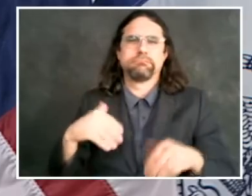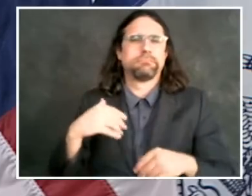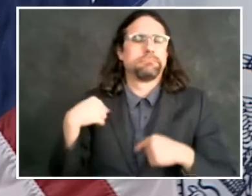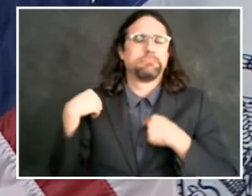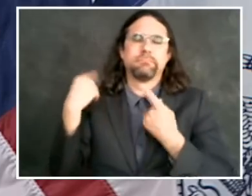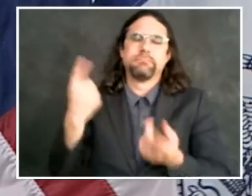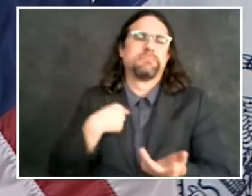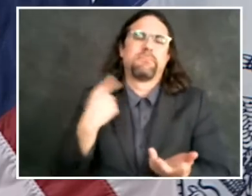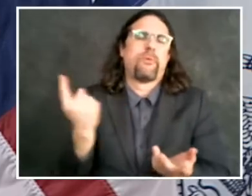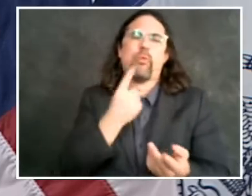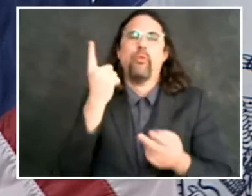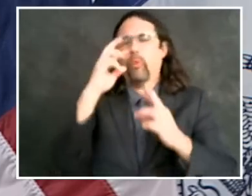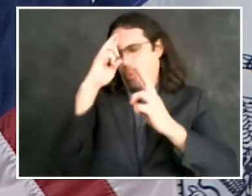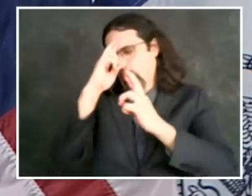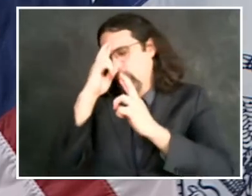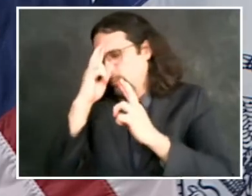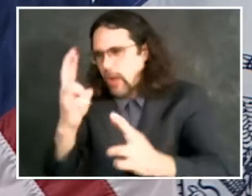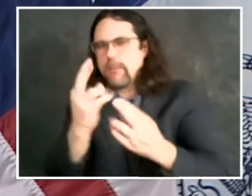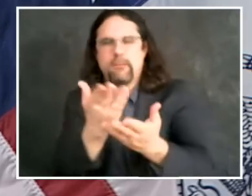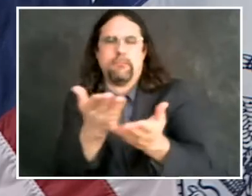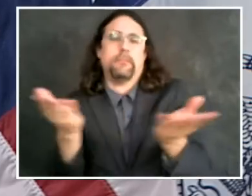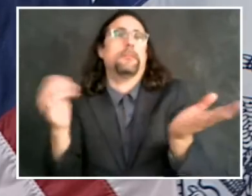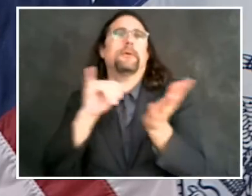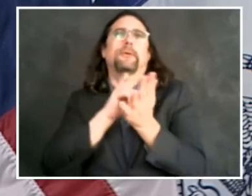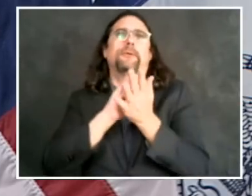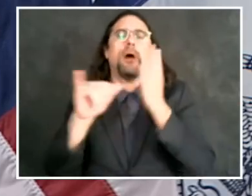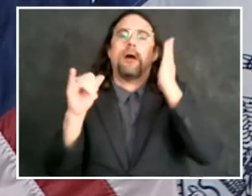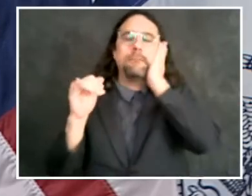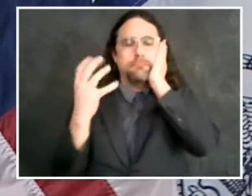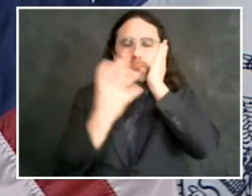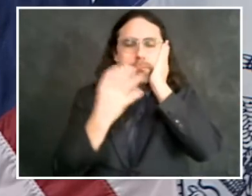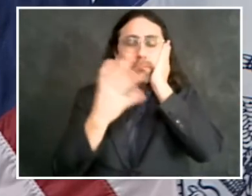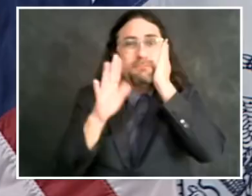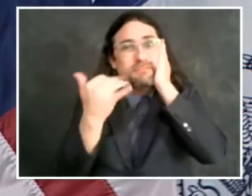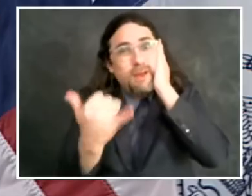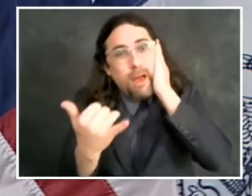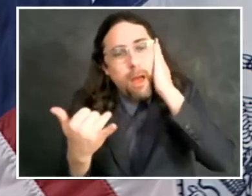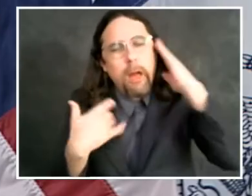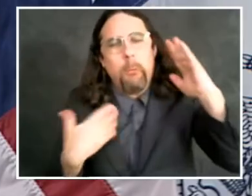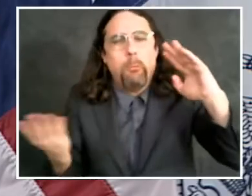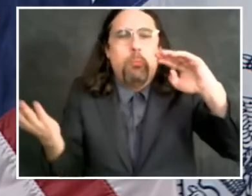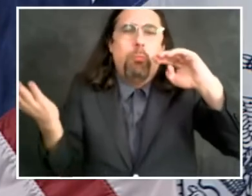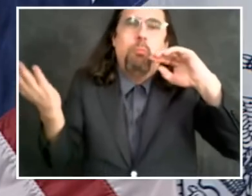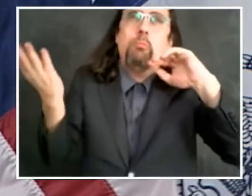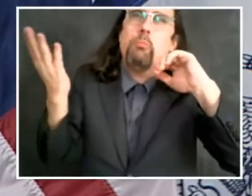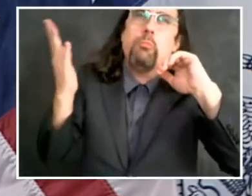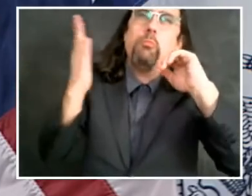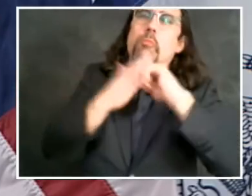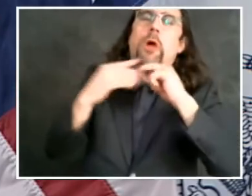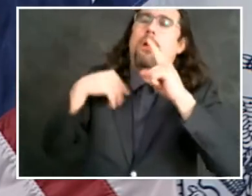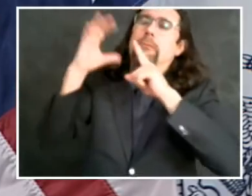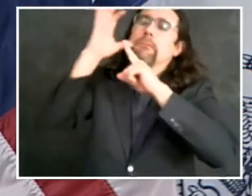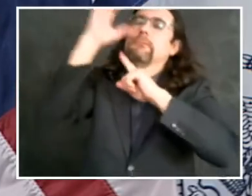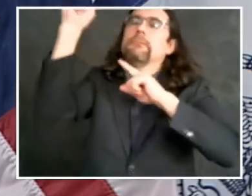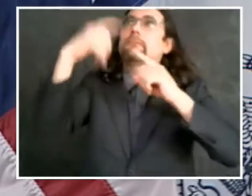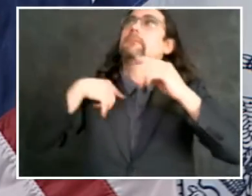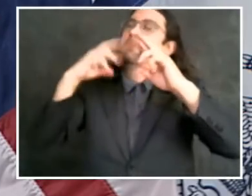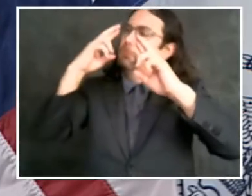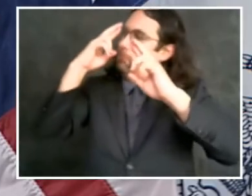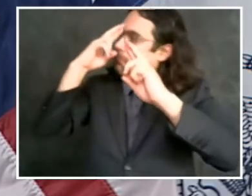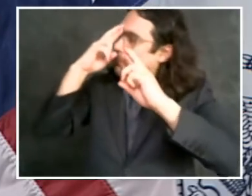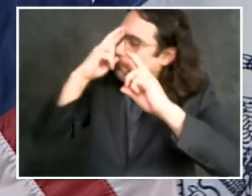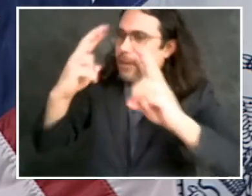this city somehow fight back this disease and do it with an incredible strength and